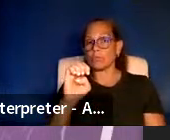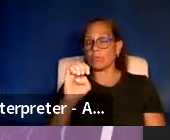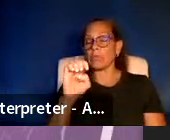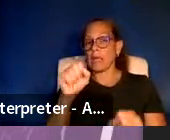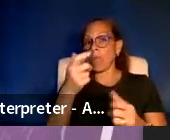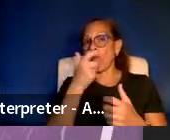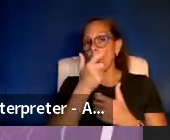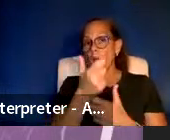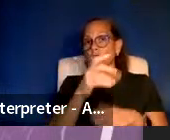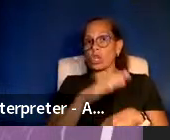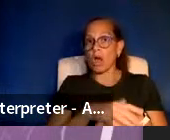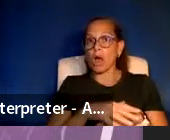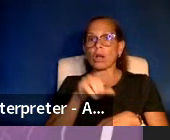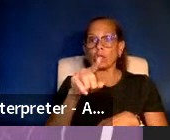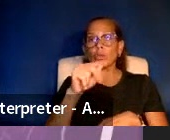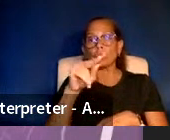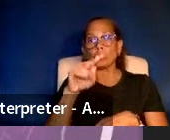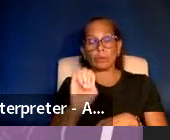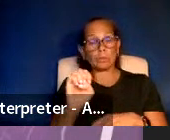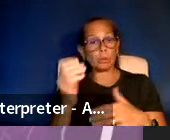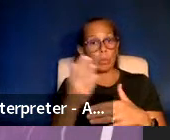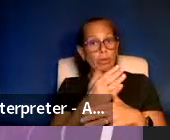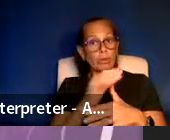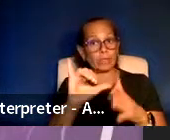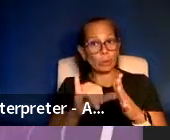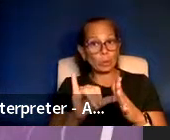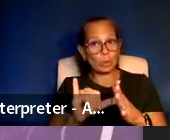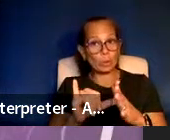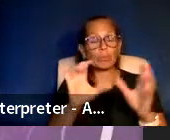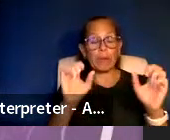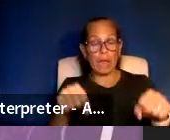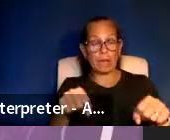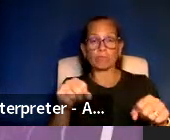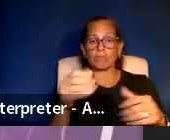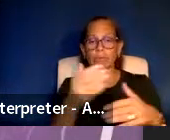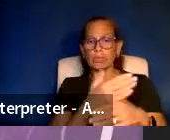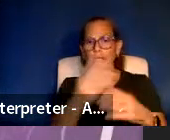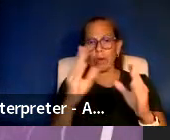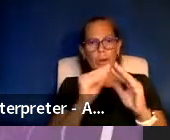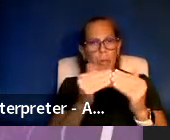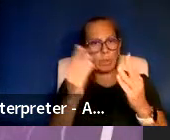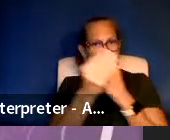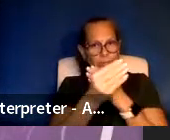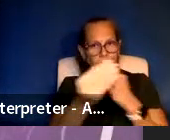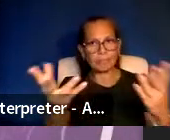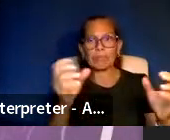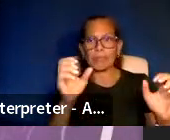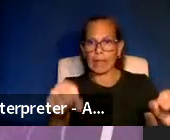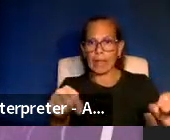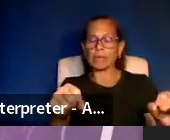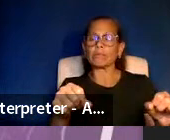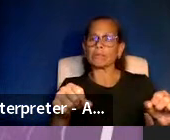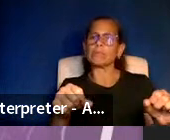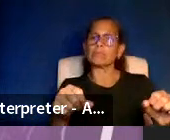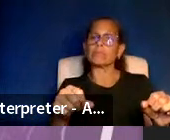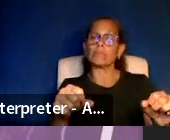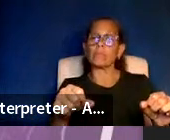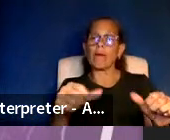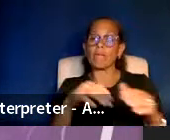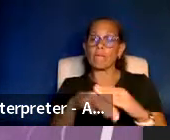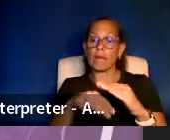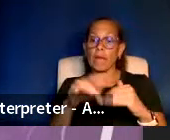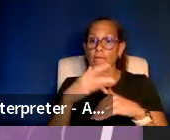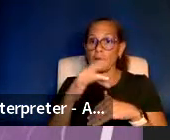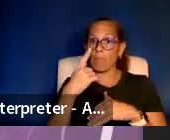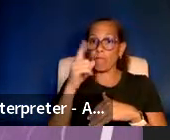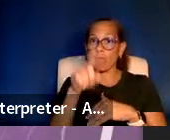watch it or wants to share it with your neighbors or other members of the community, please do so. That will be available to you. And then